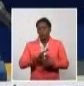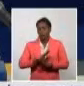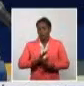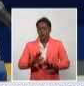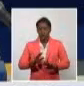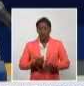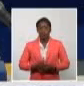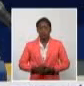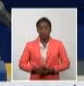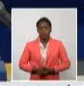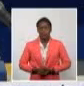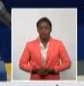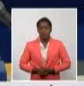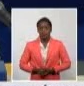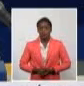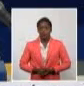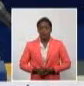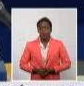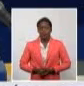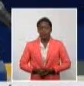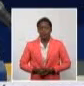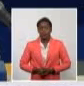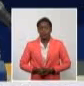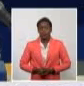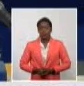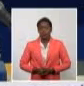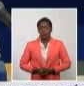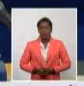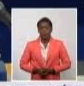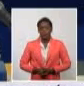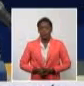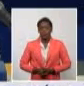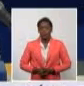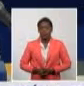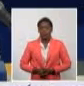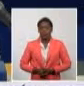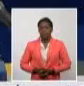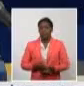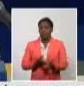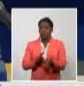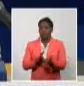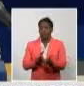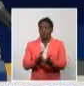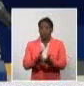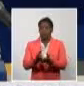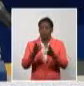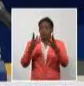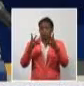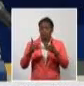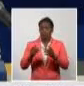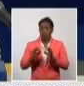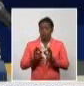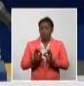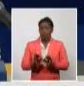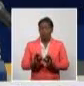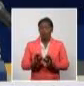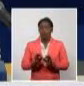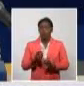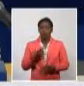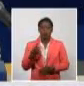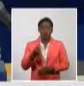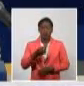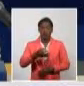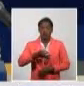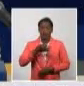The figure remains the same as we have been given for the last 2 days now, with the number of people infected abroad at